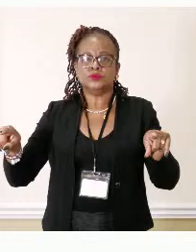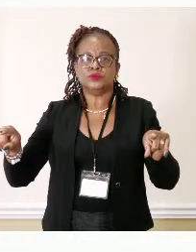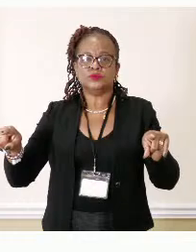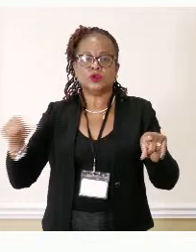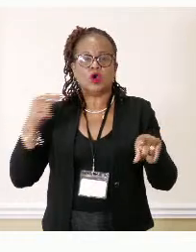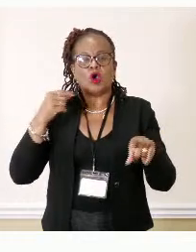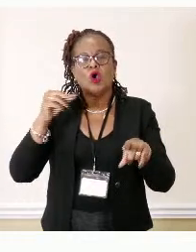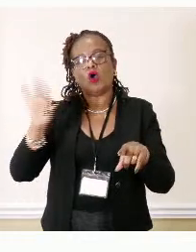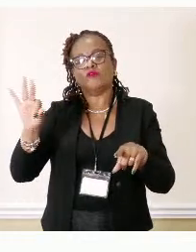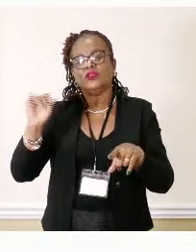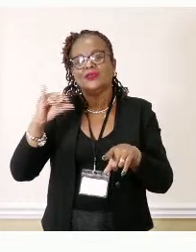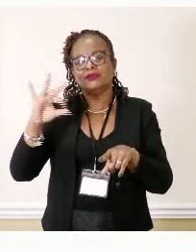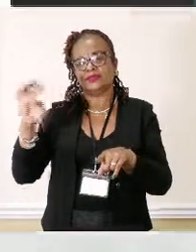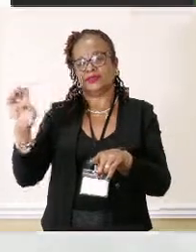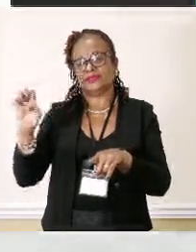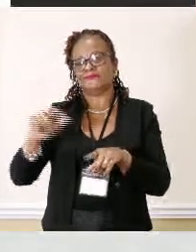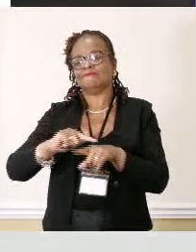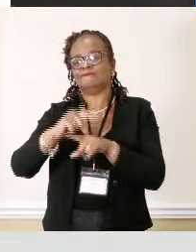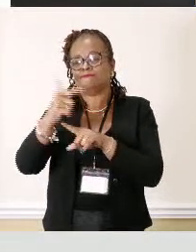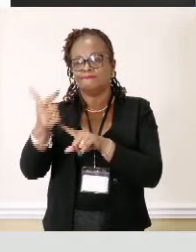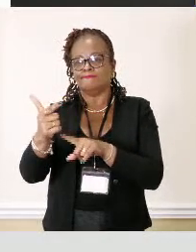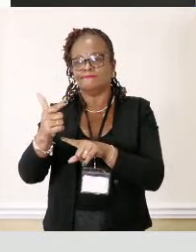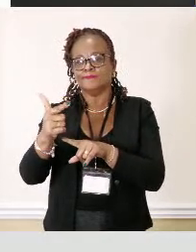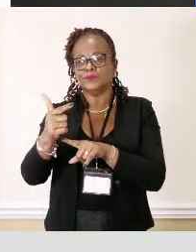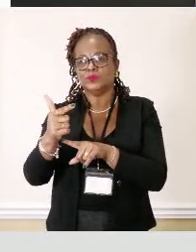that case. Next slide, please.